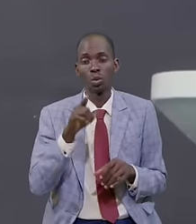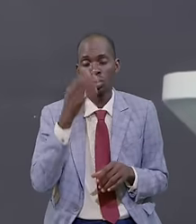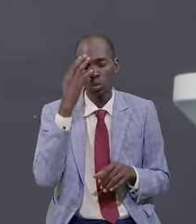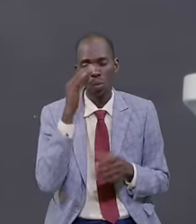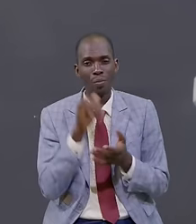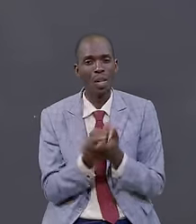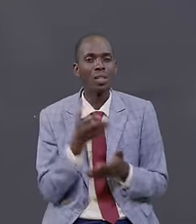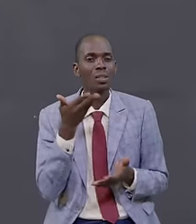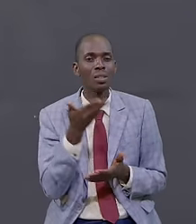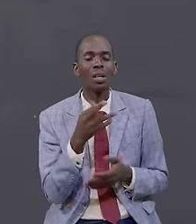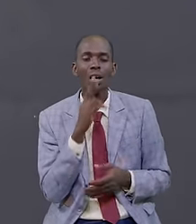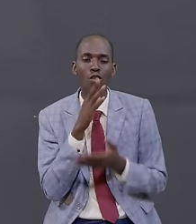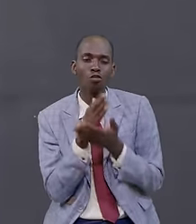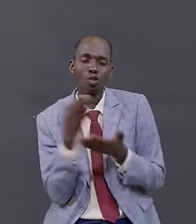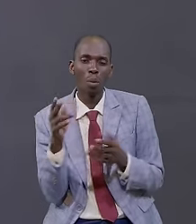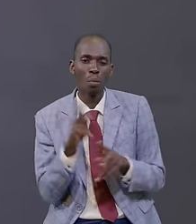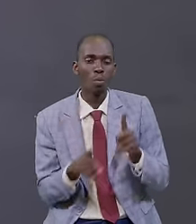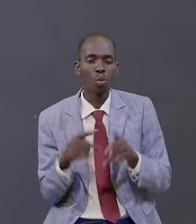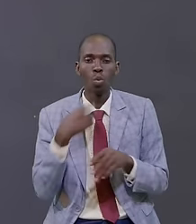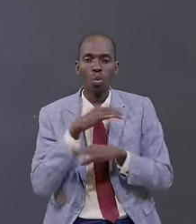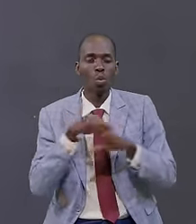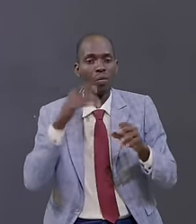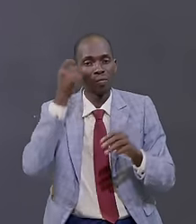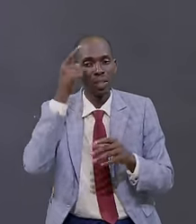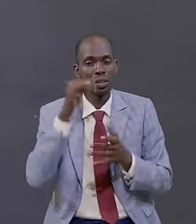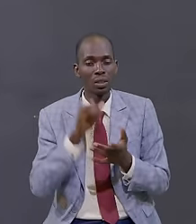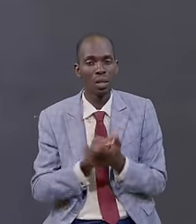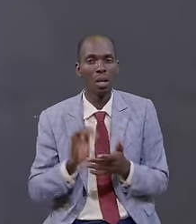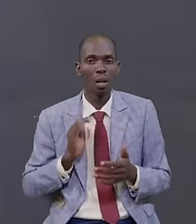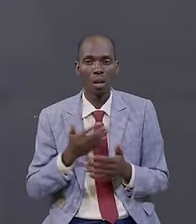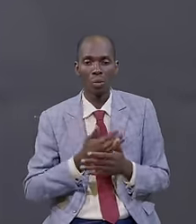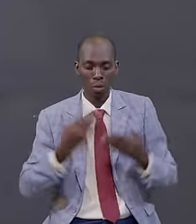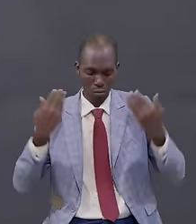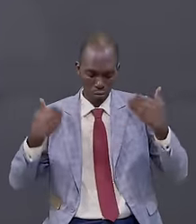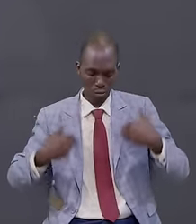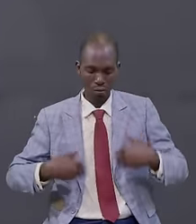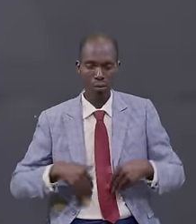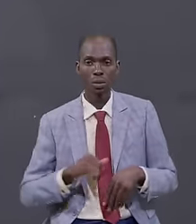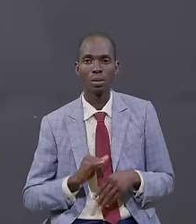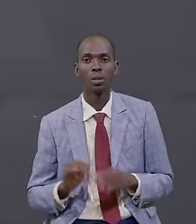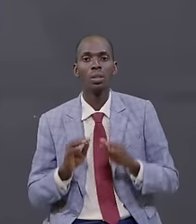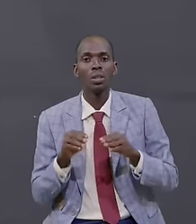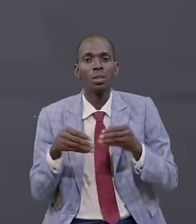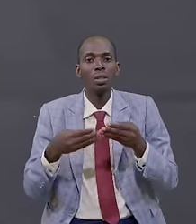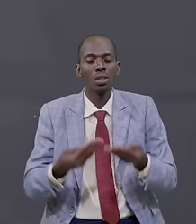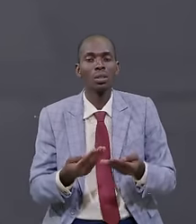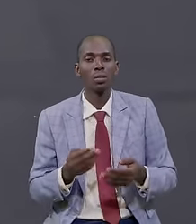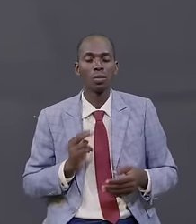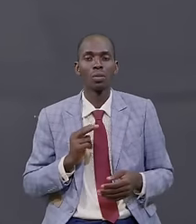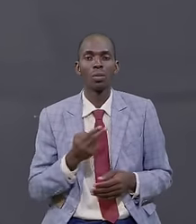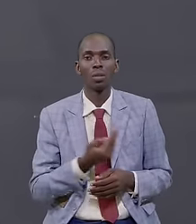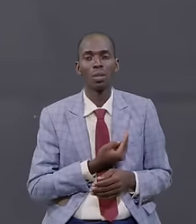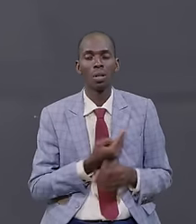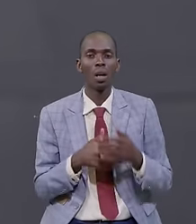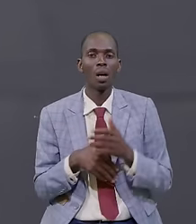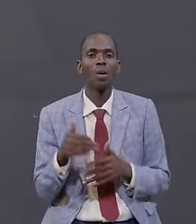understand our appearance, our dressing gives us out as if we know